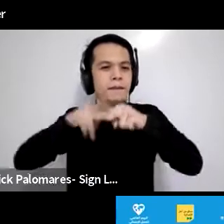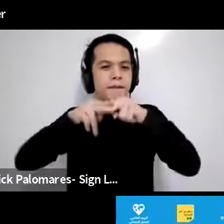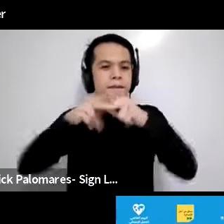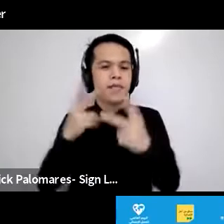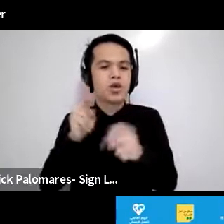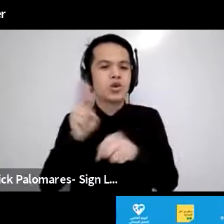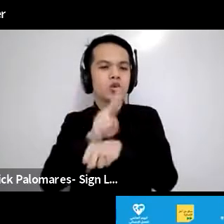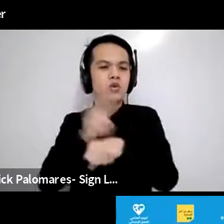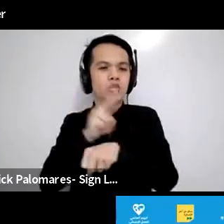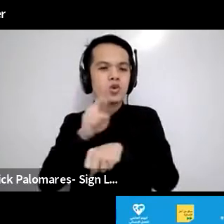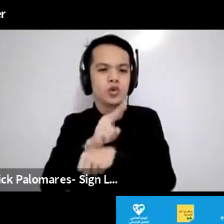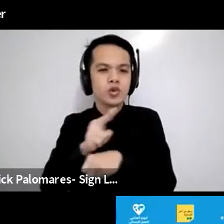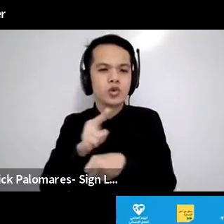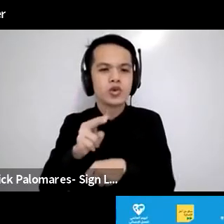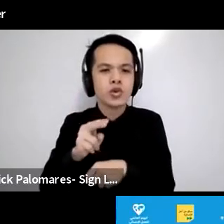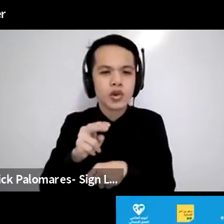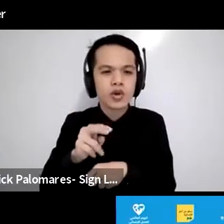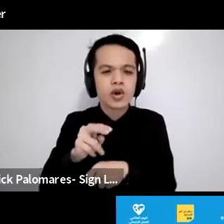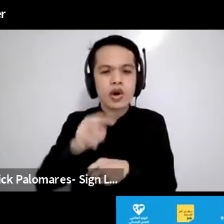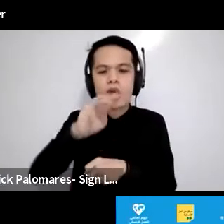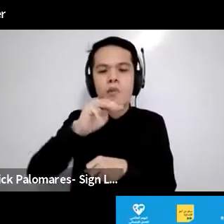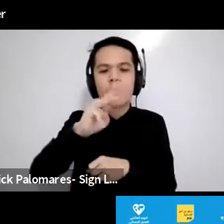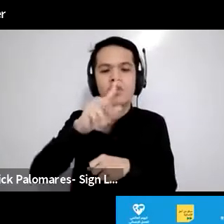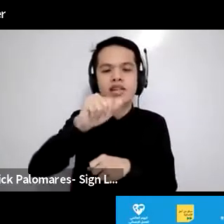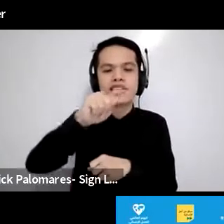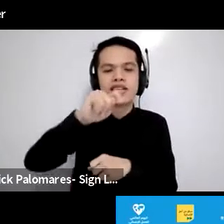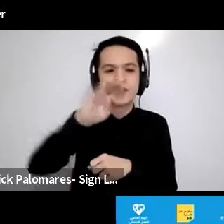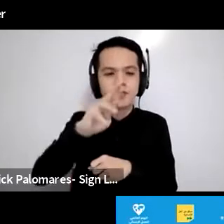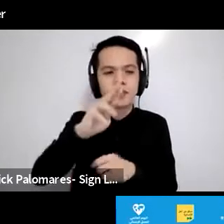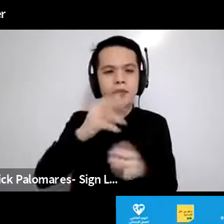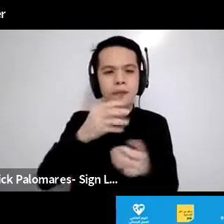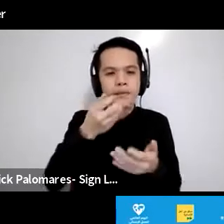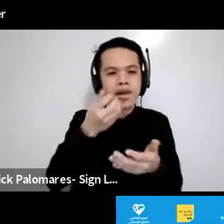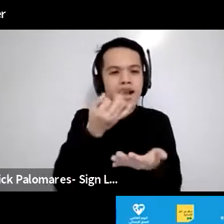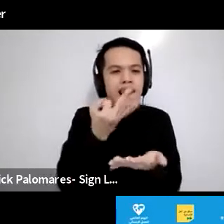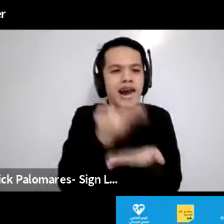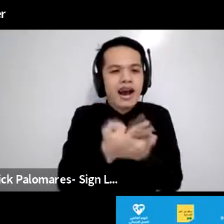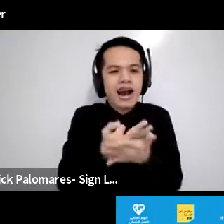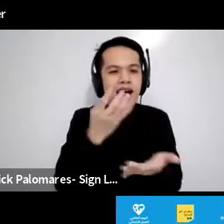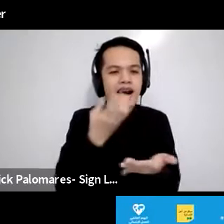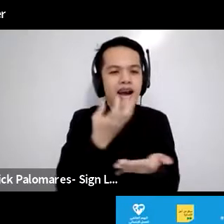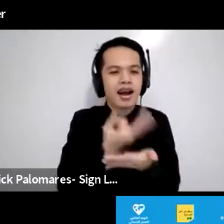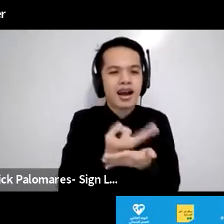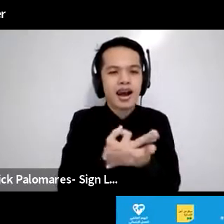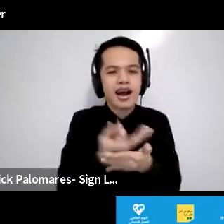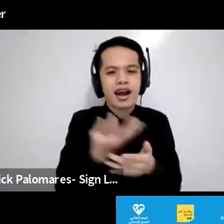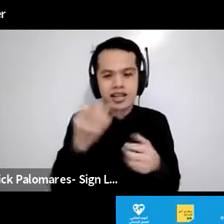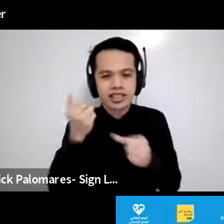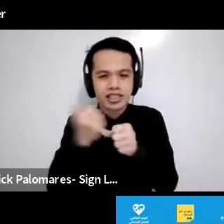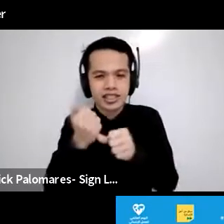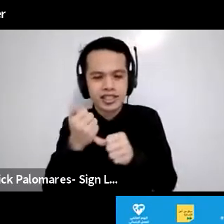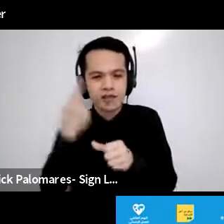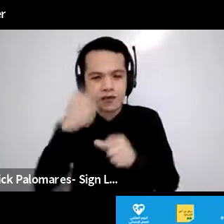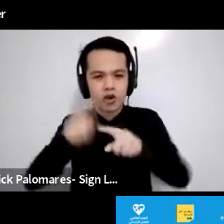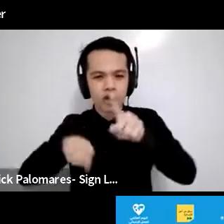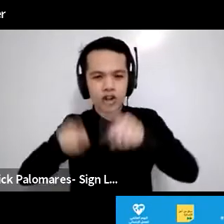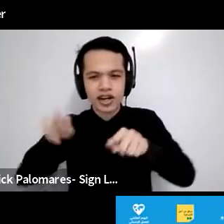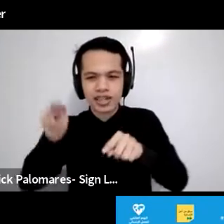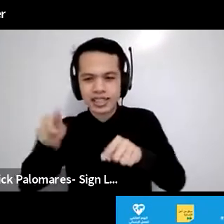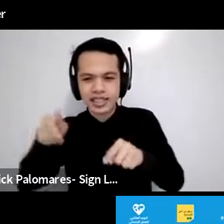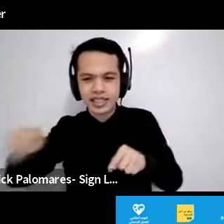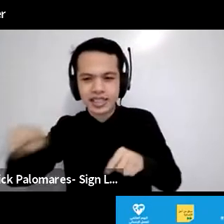of multi-purpose cash assistance in recognition of the diverse needs of